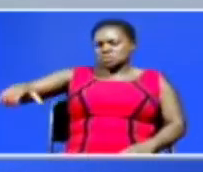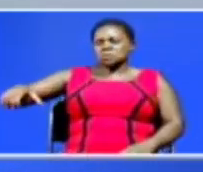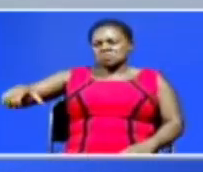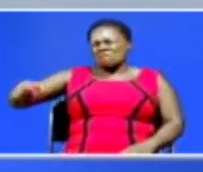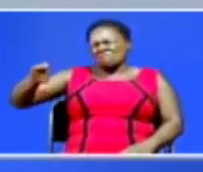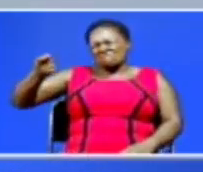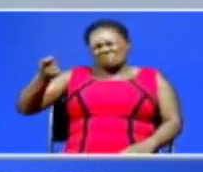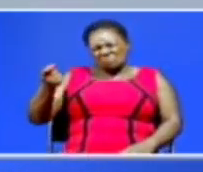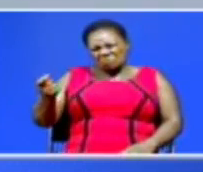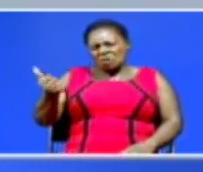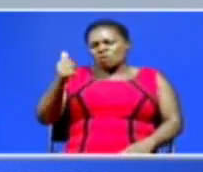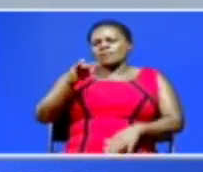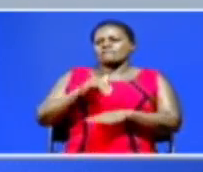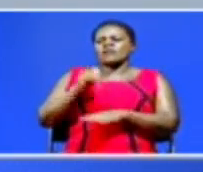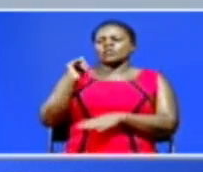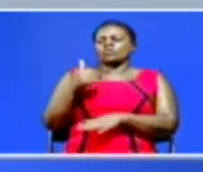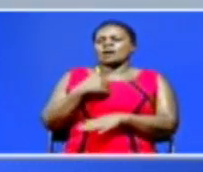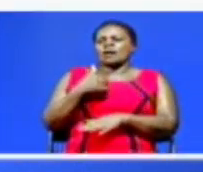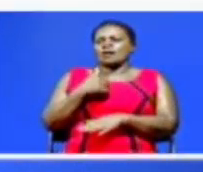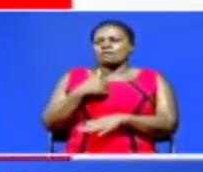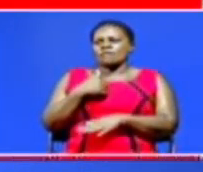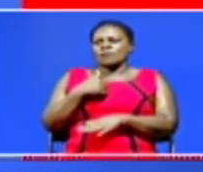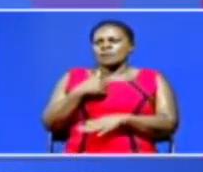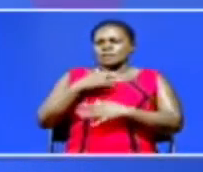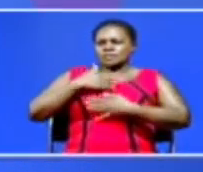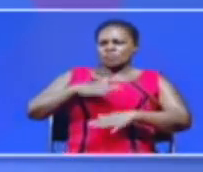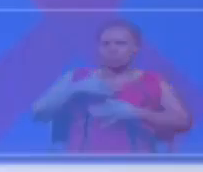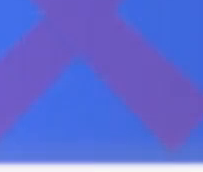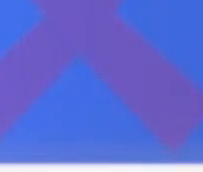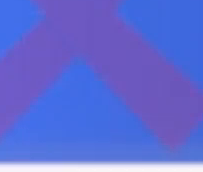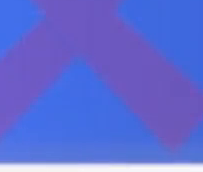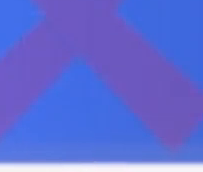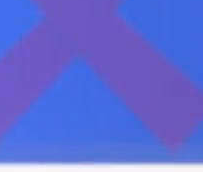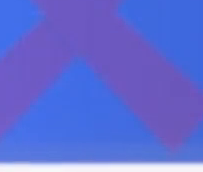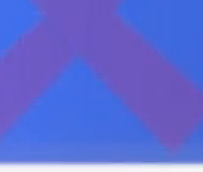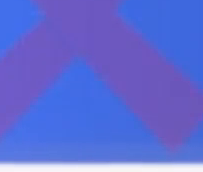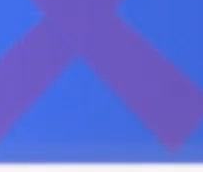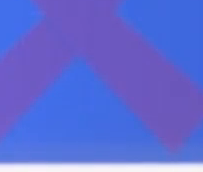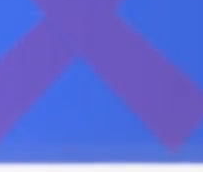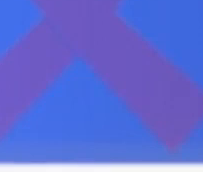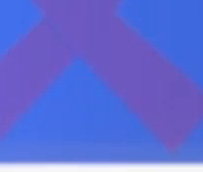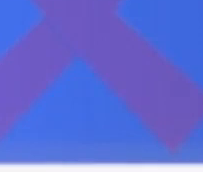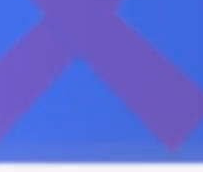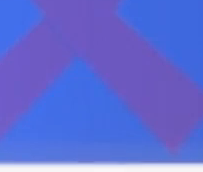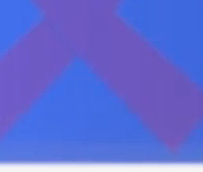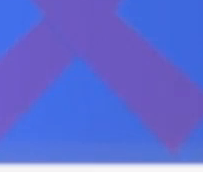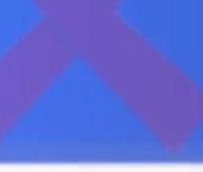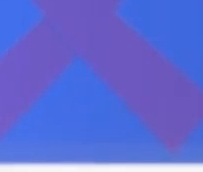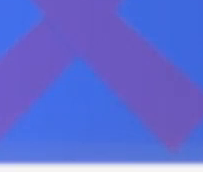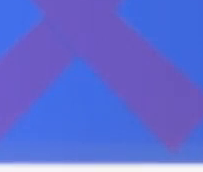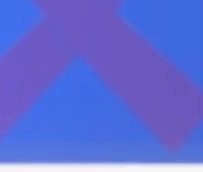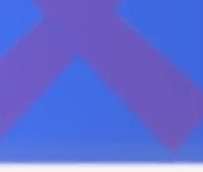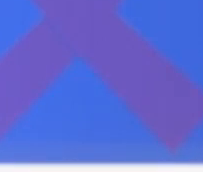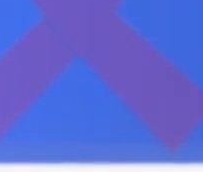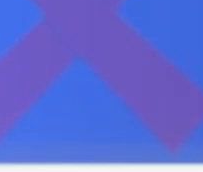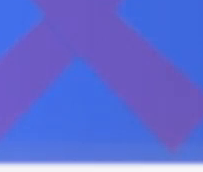counties with the least number of infections. Others include Samburu, Tana River, Wajir, Mandera, Marsabit, Kiambu,